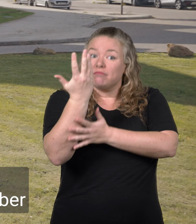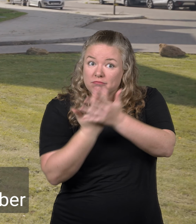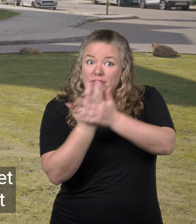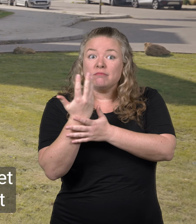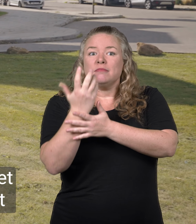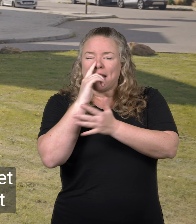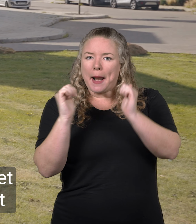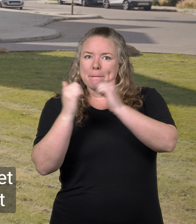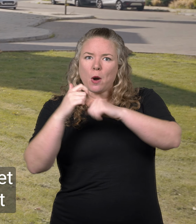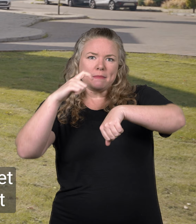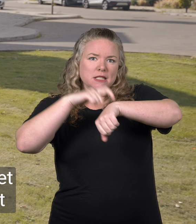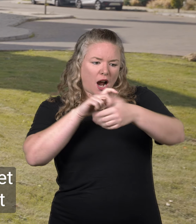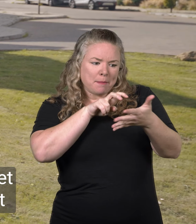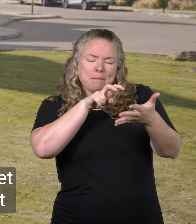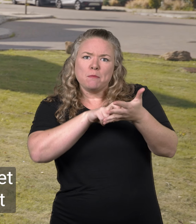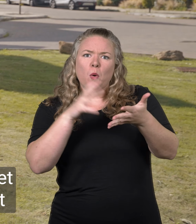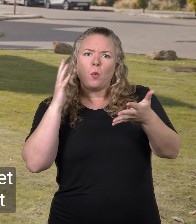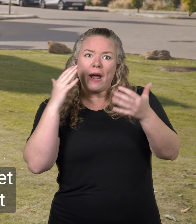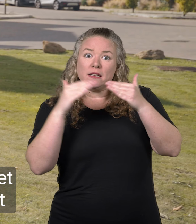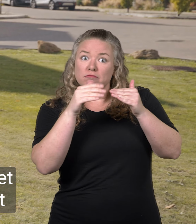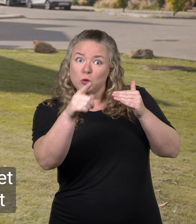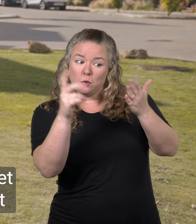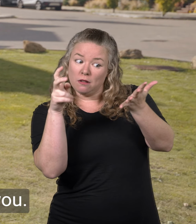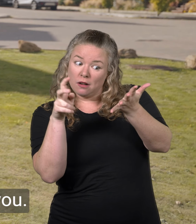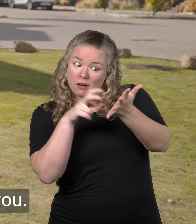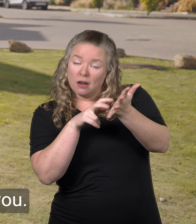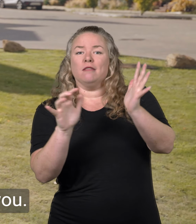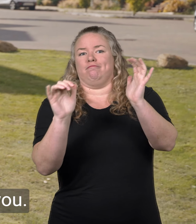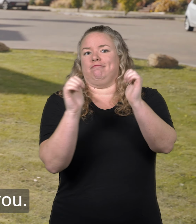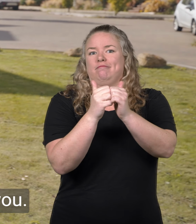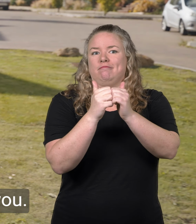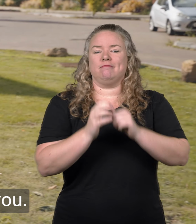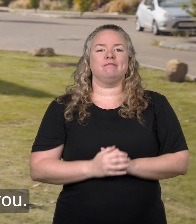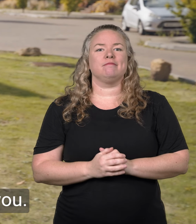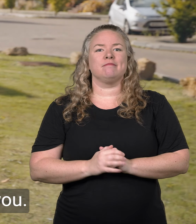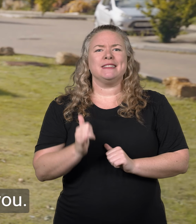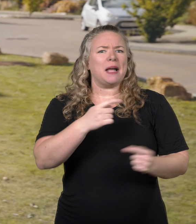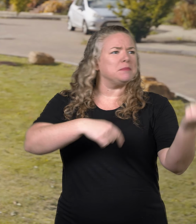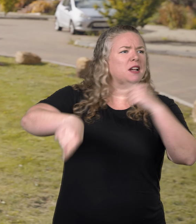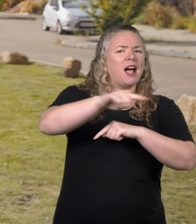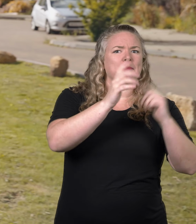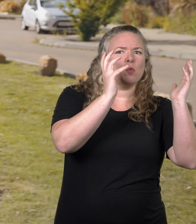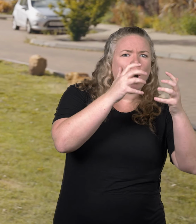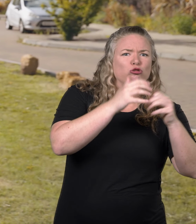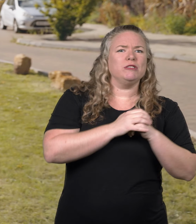on our main number and speak to someone who can get you booked in for an appointment at a time that's convenient for you.